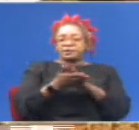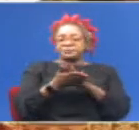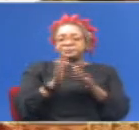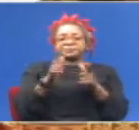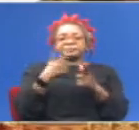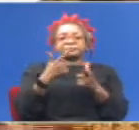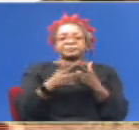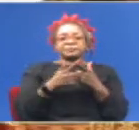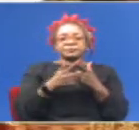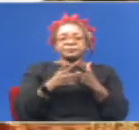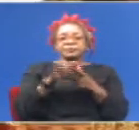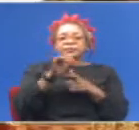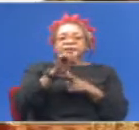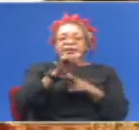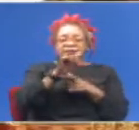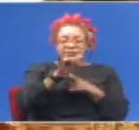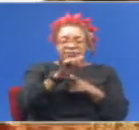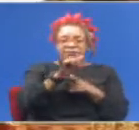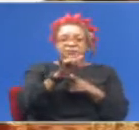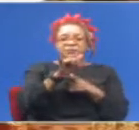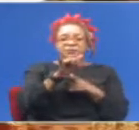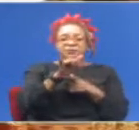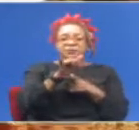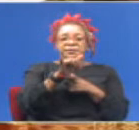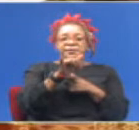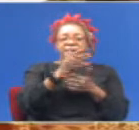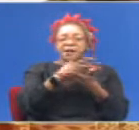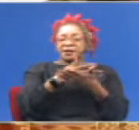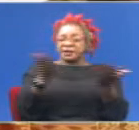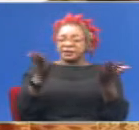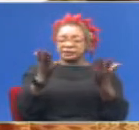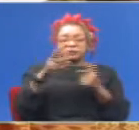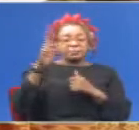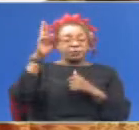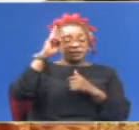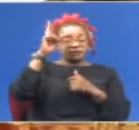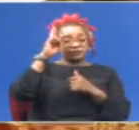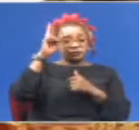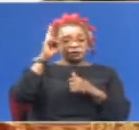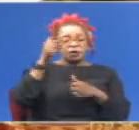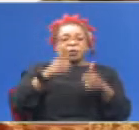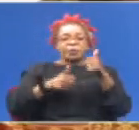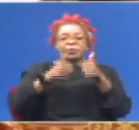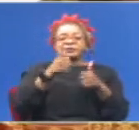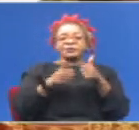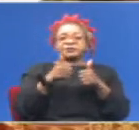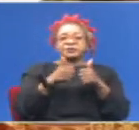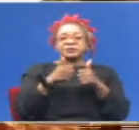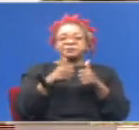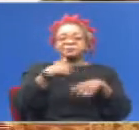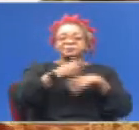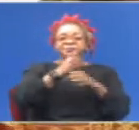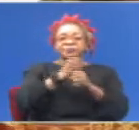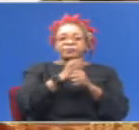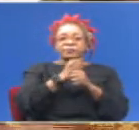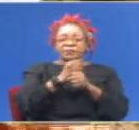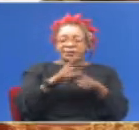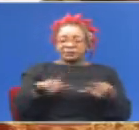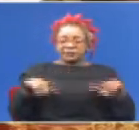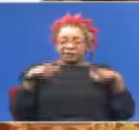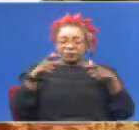course basically a reckless police force which wants to cause life which they are supposed to